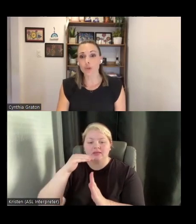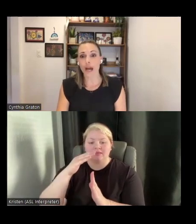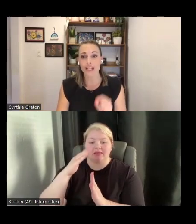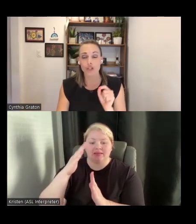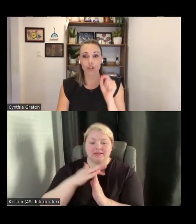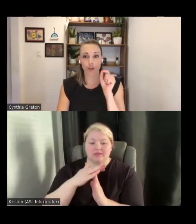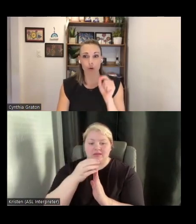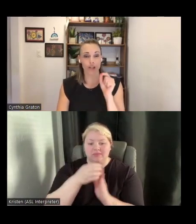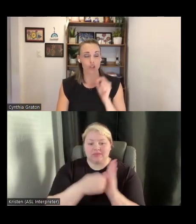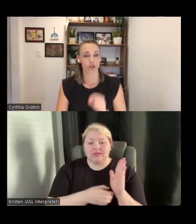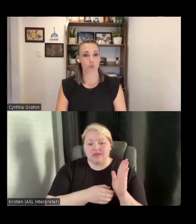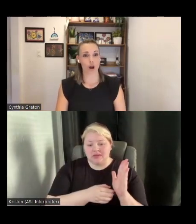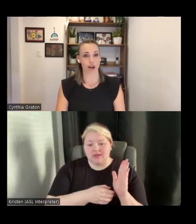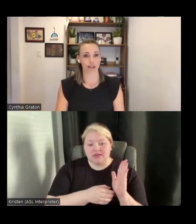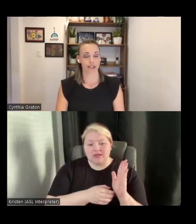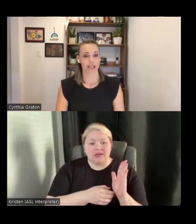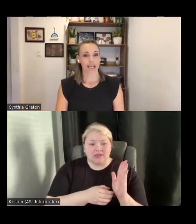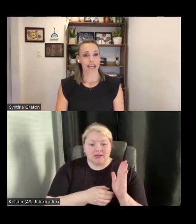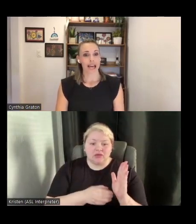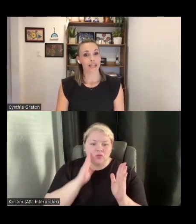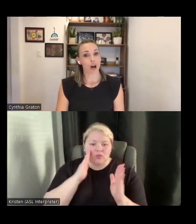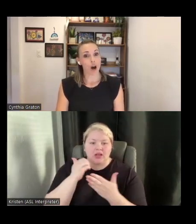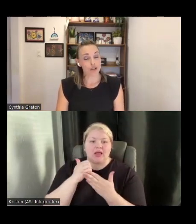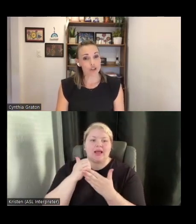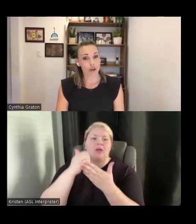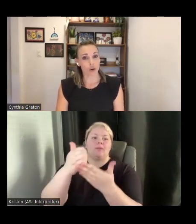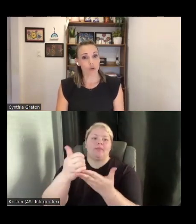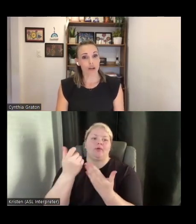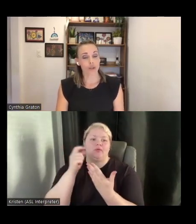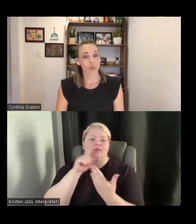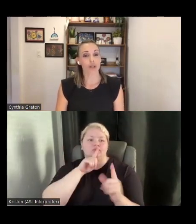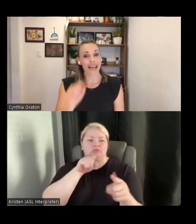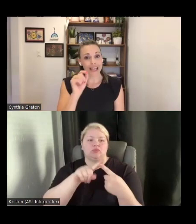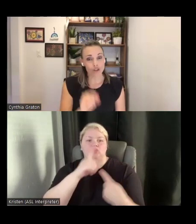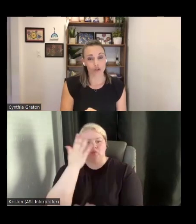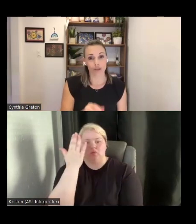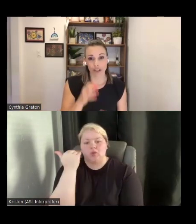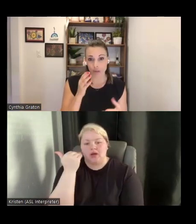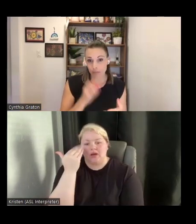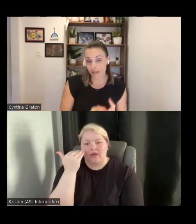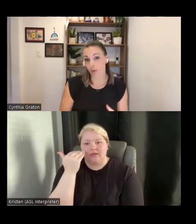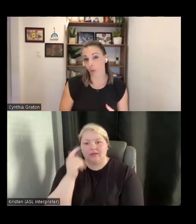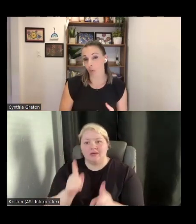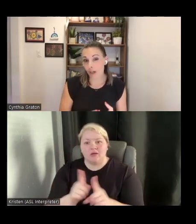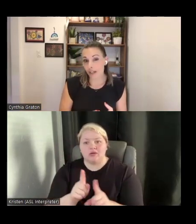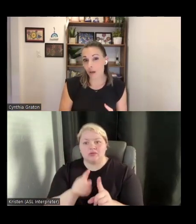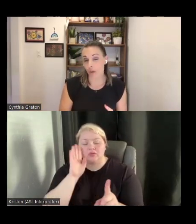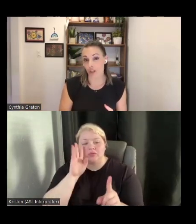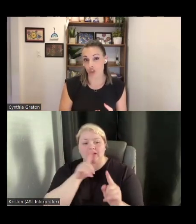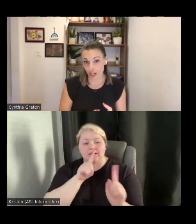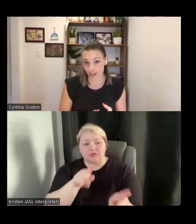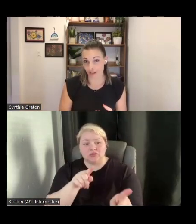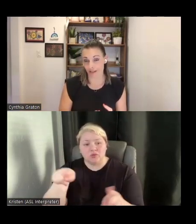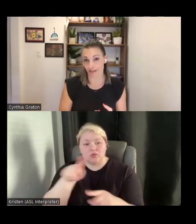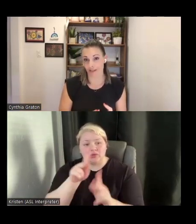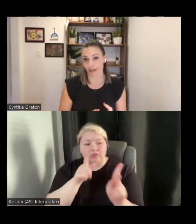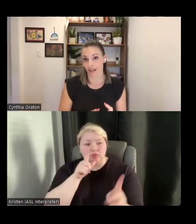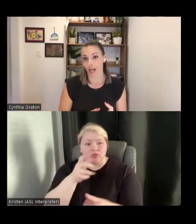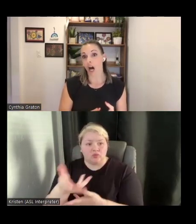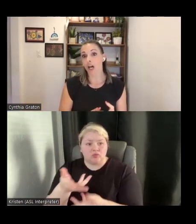help you answer the question why. And also, it will ensure that the people working with